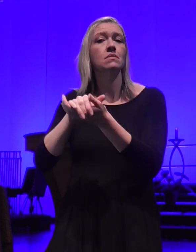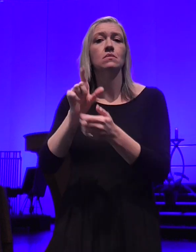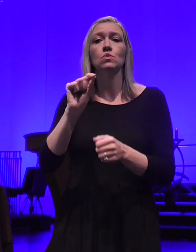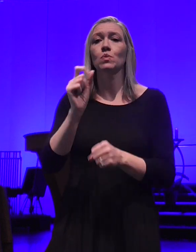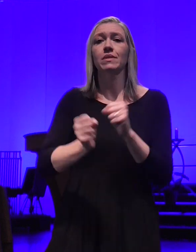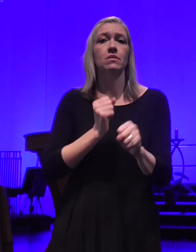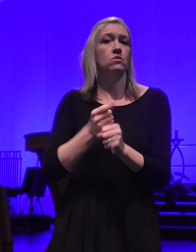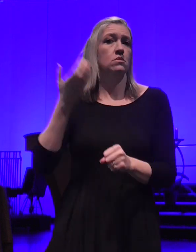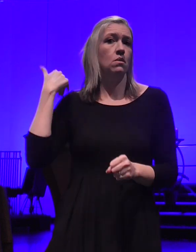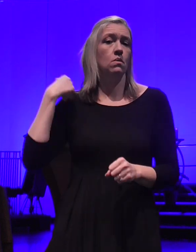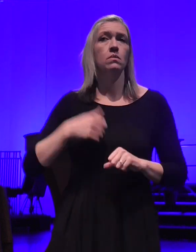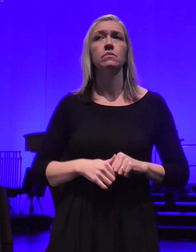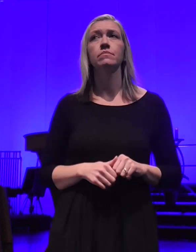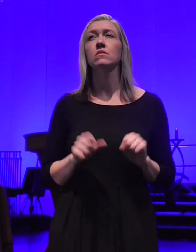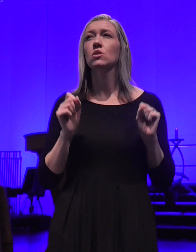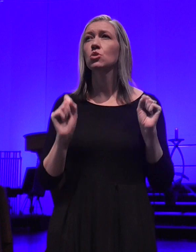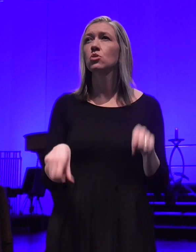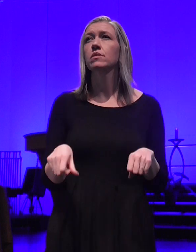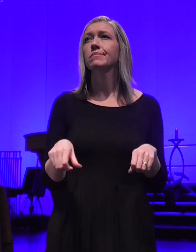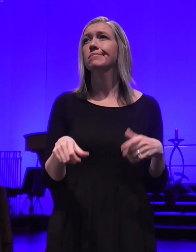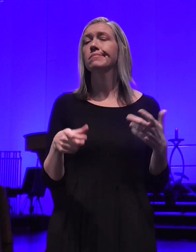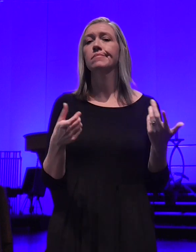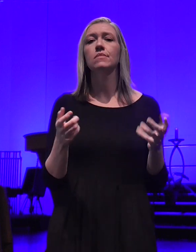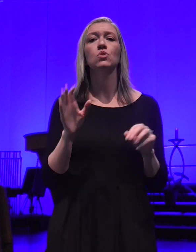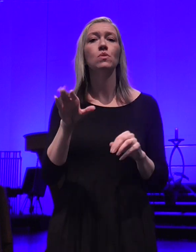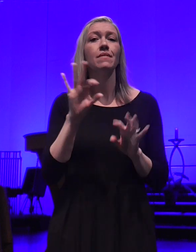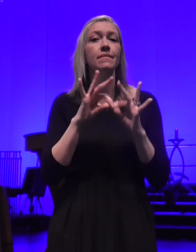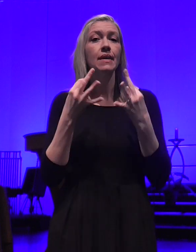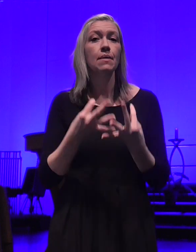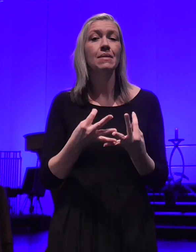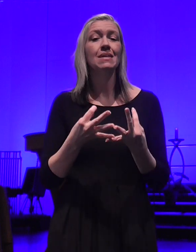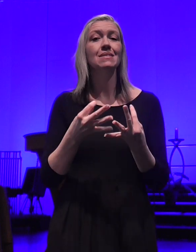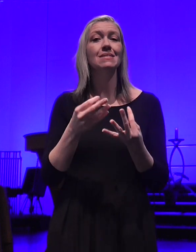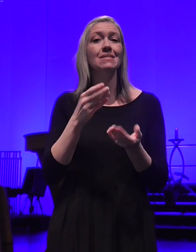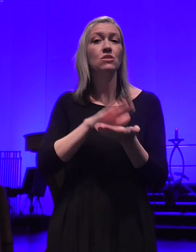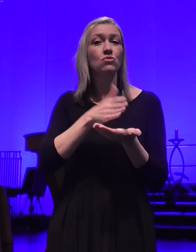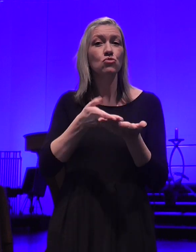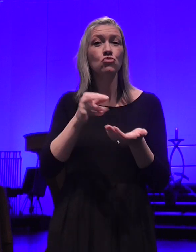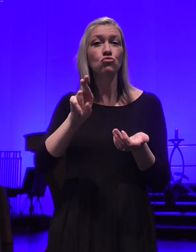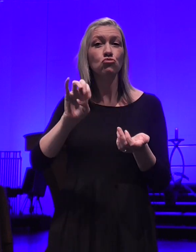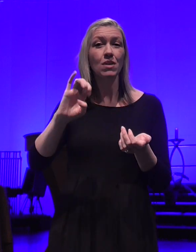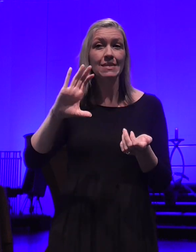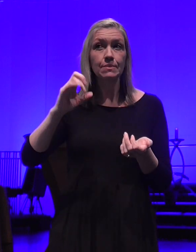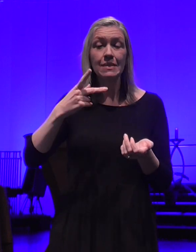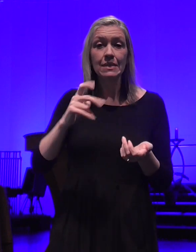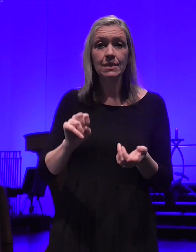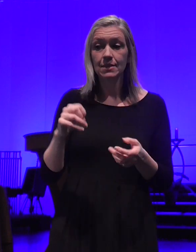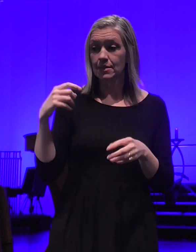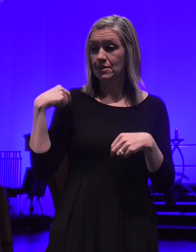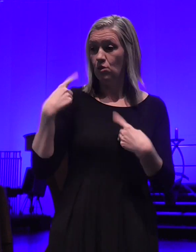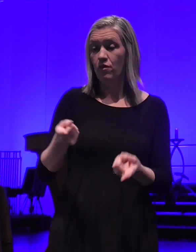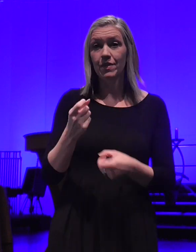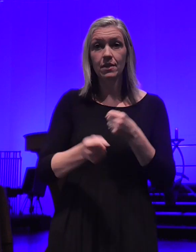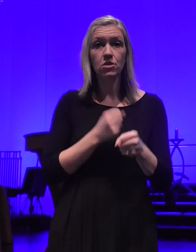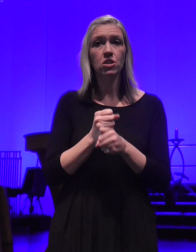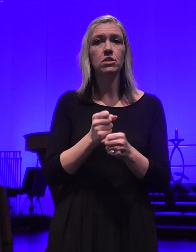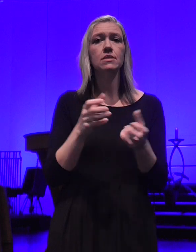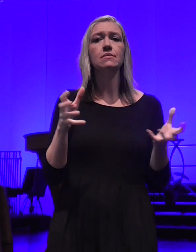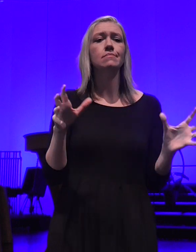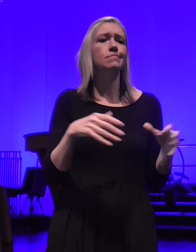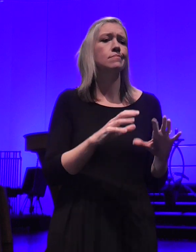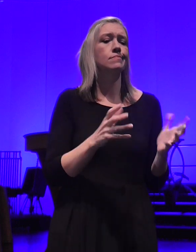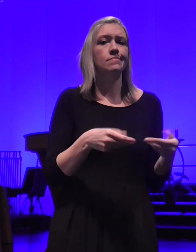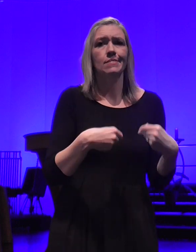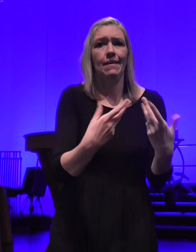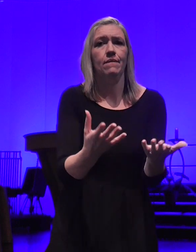could be a collection of the family's recipes throughout the generations. It could be a box that you've just kept